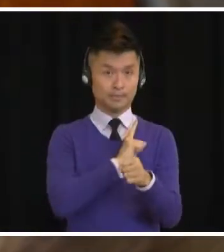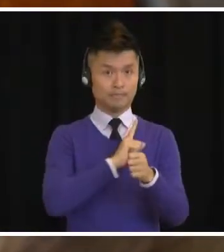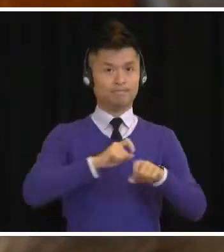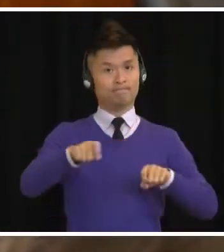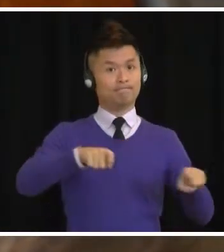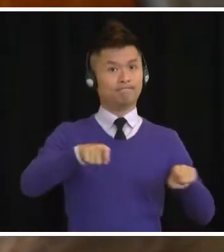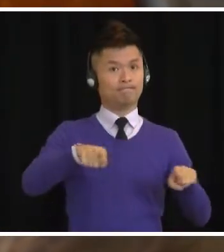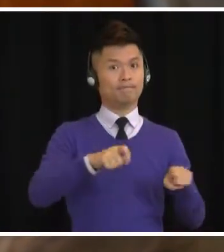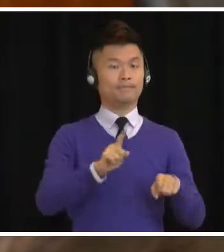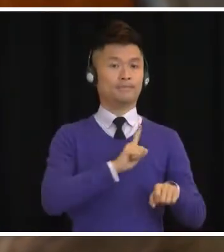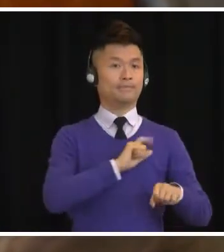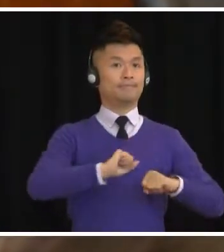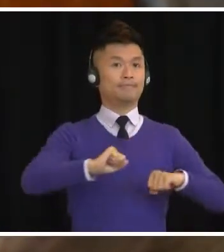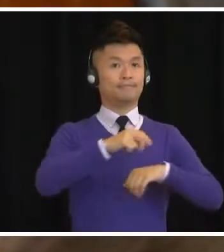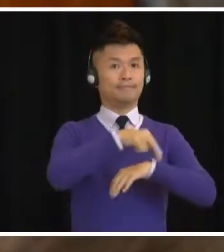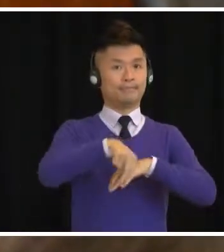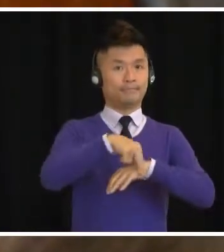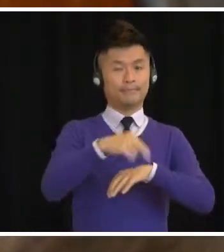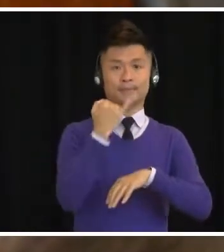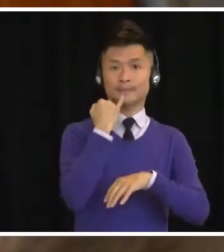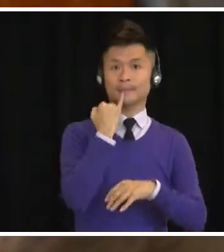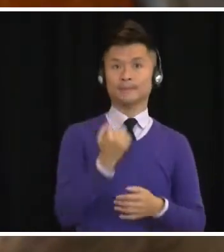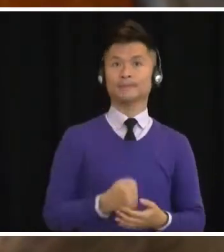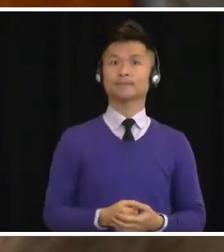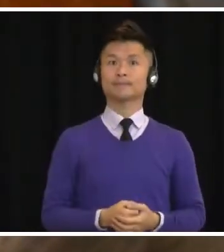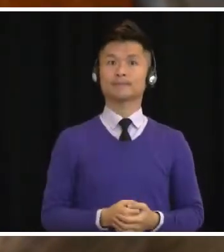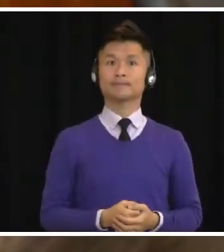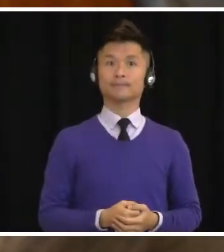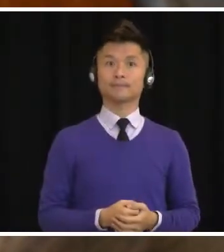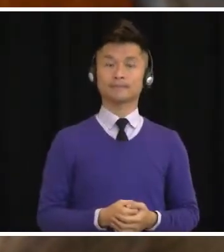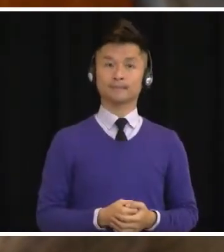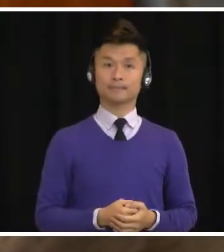actually teach, they have the discretion.